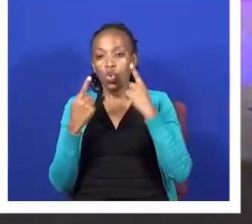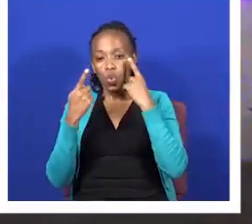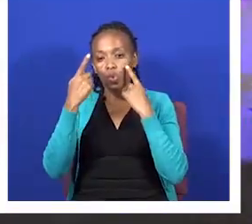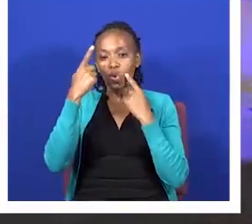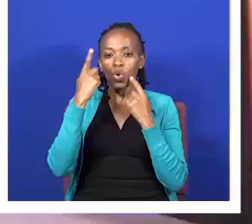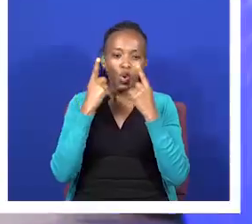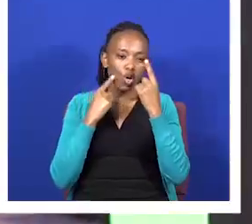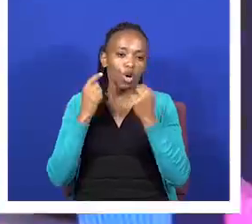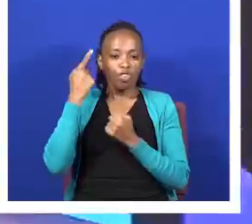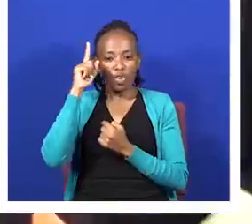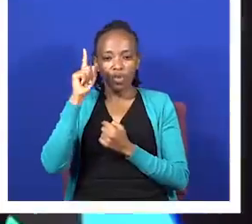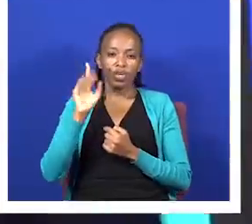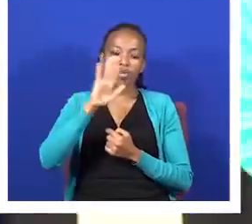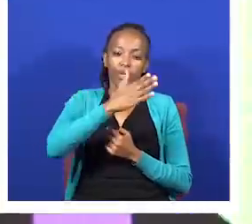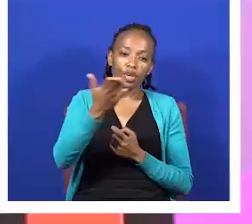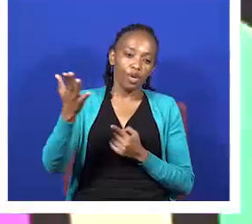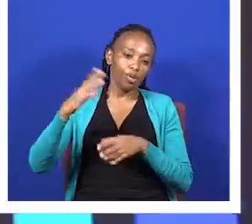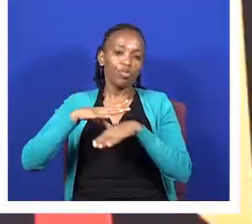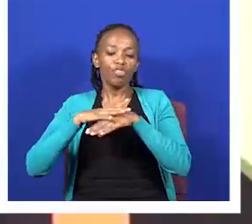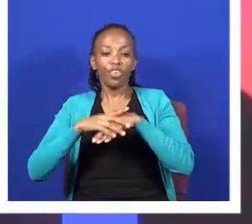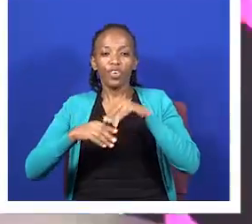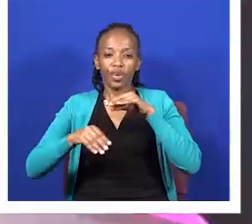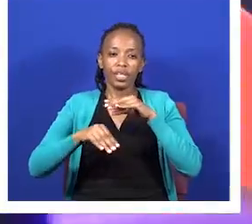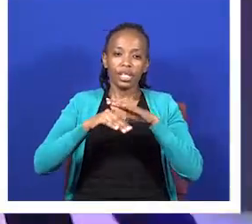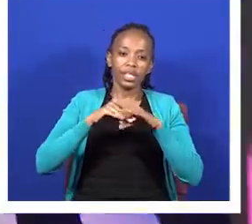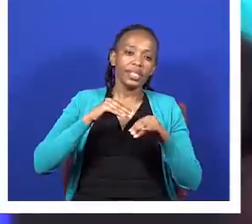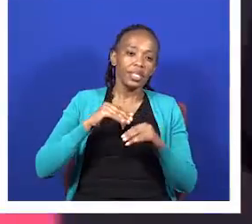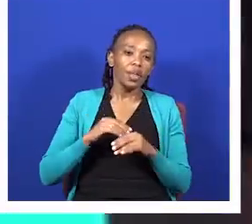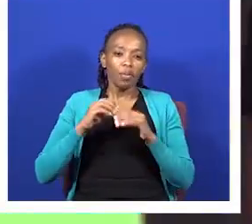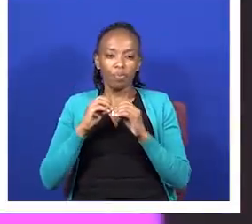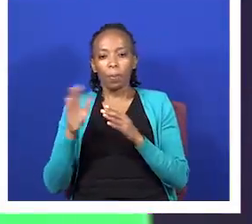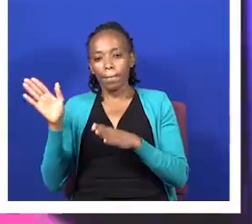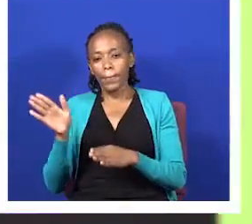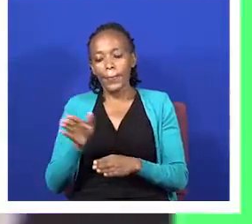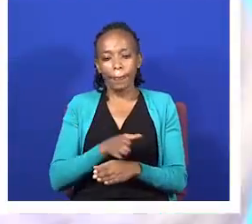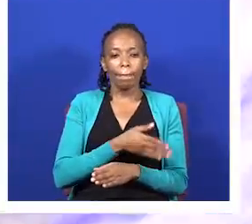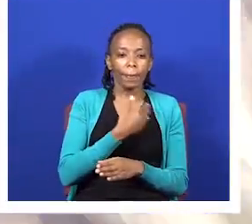those who mourn, for they will be comforted.